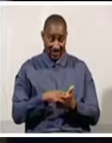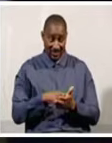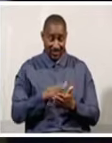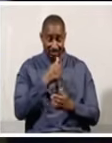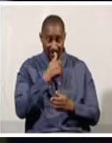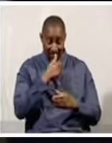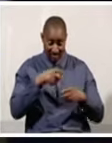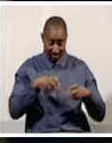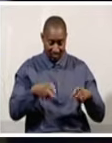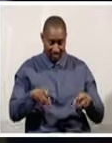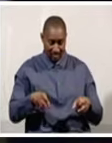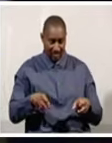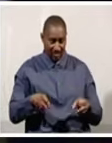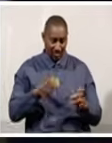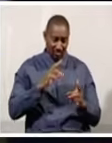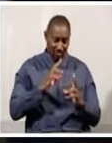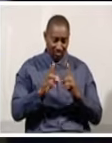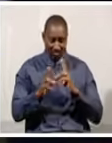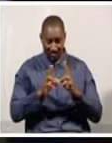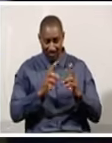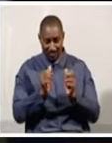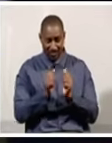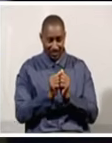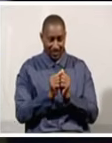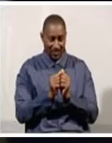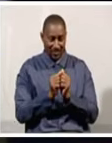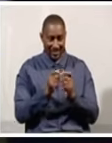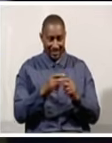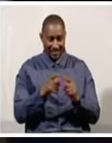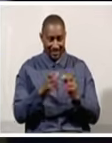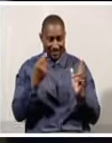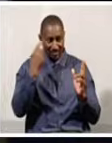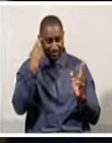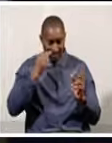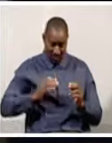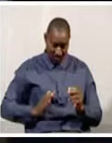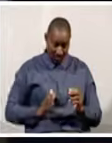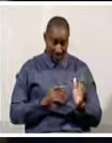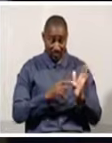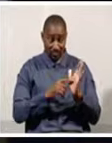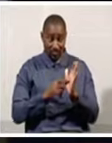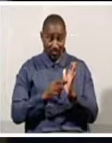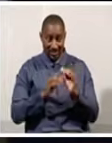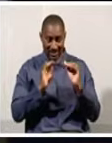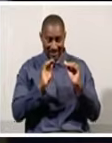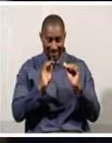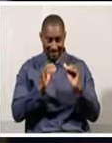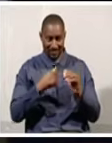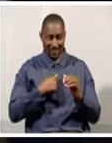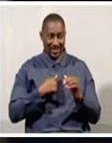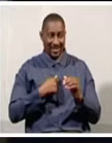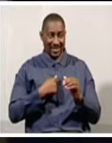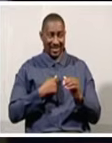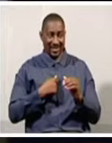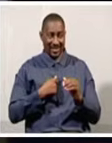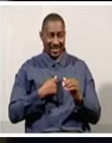have a casual conversation with these individuals. It was to show me something and to teach me something as a young journalist who has a